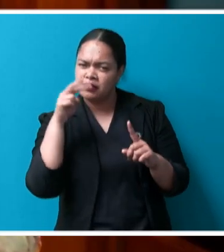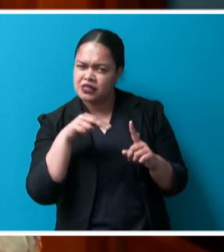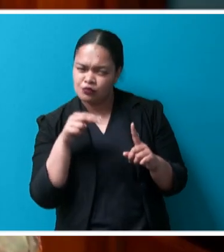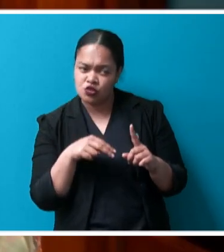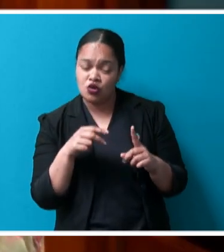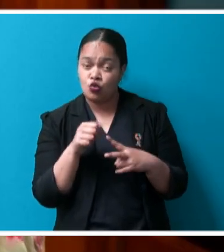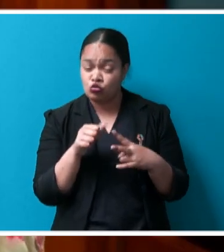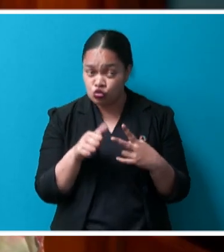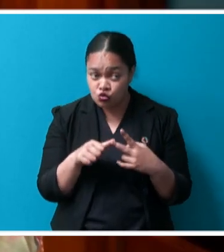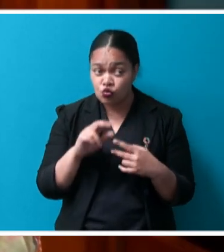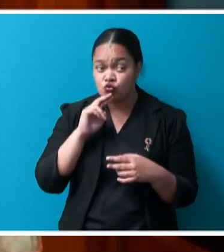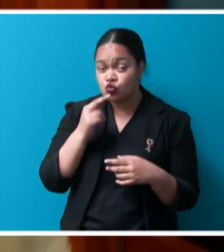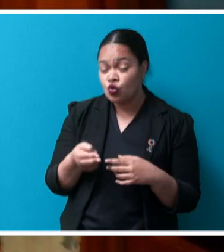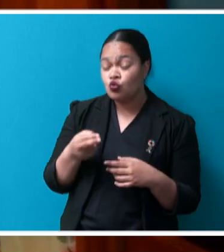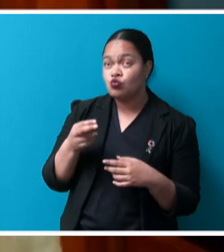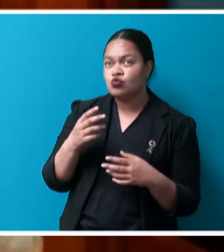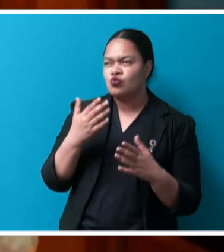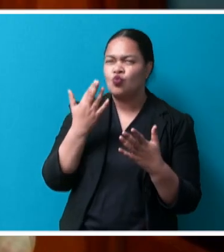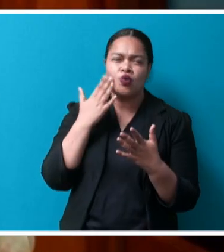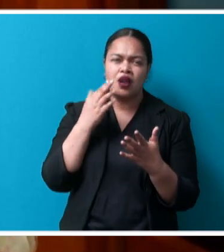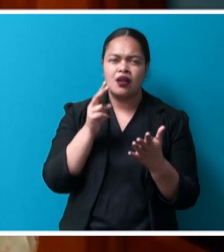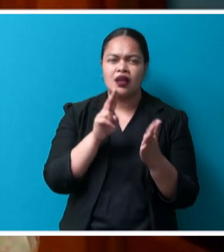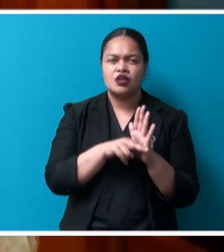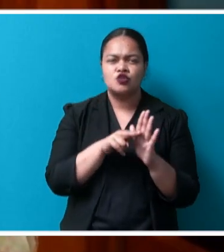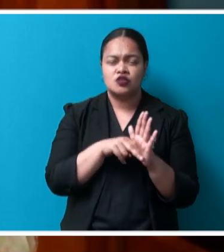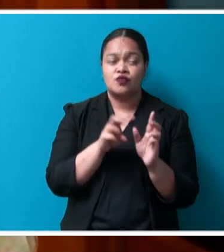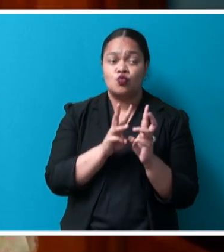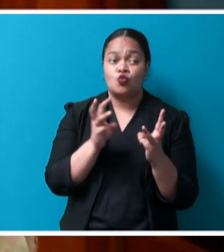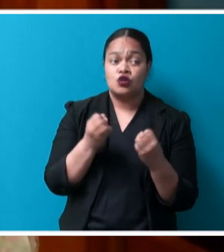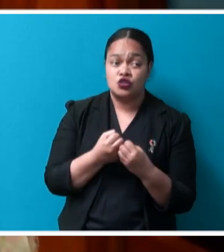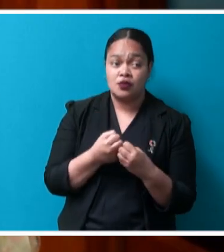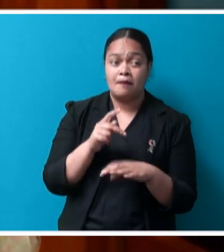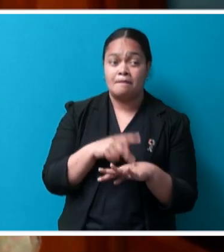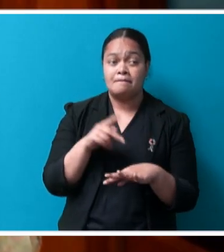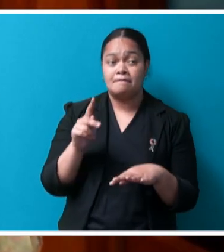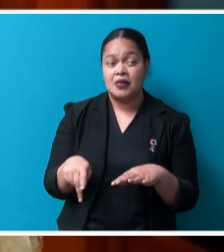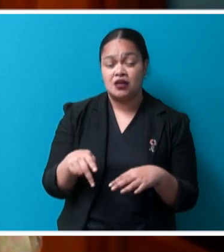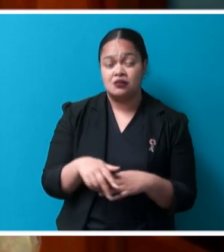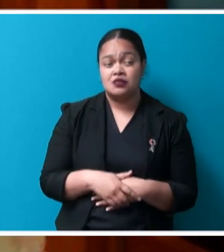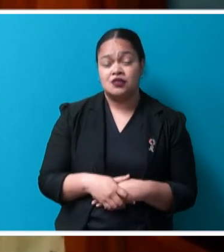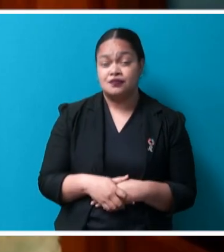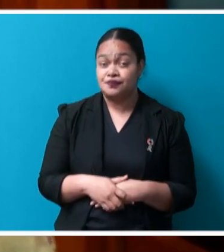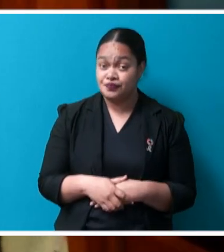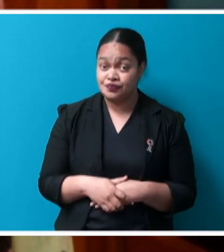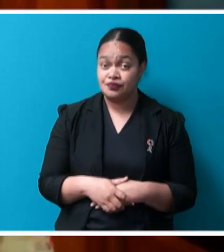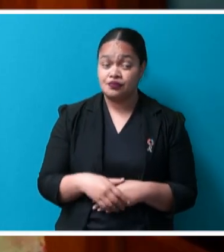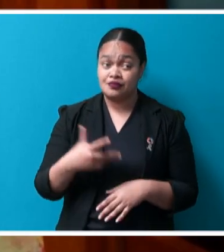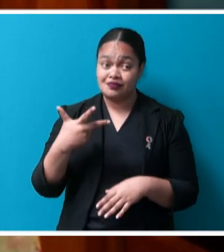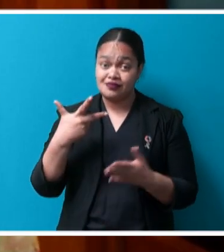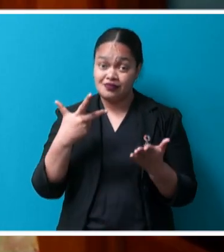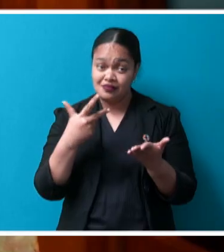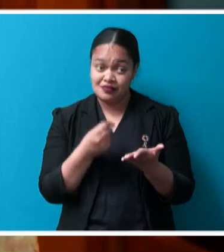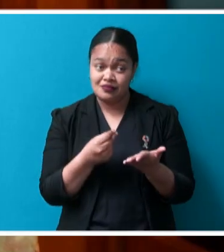also told during the HIV workshop we had at the Parliament that the syringes are sitting